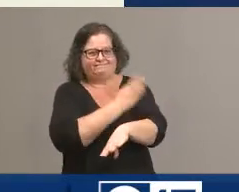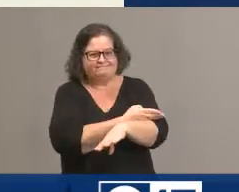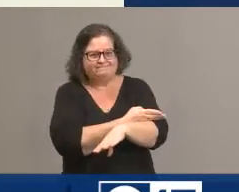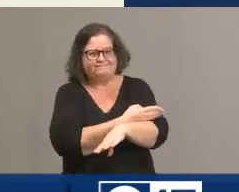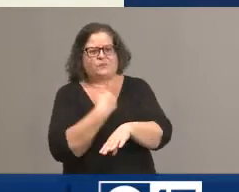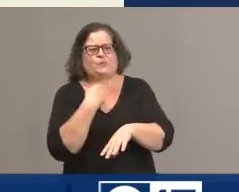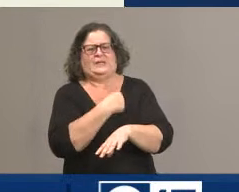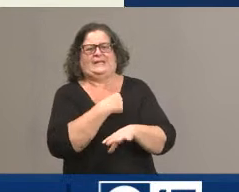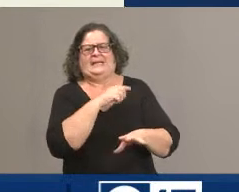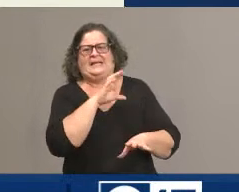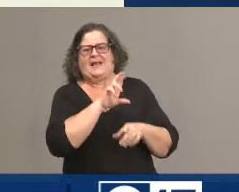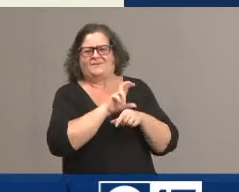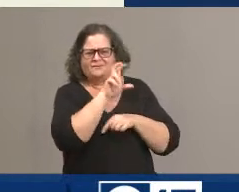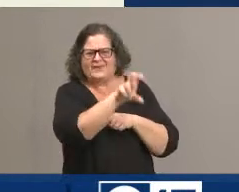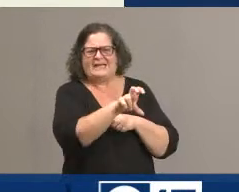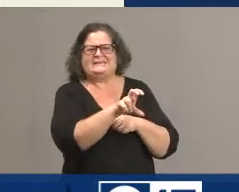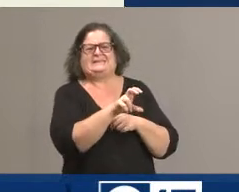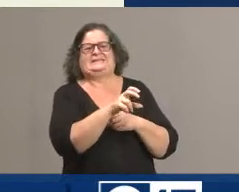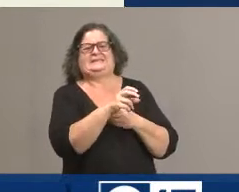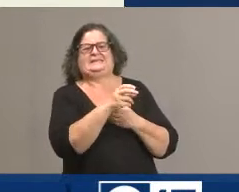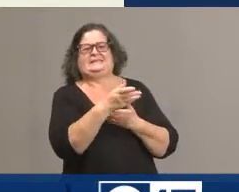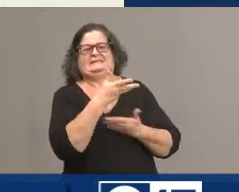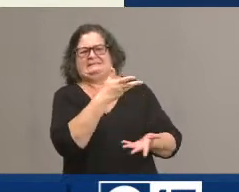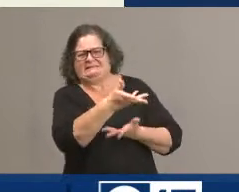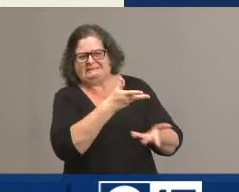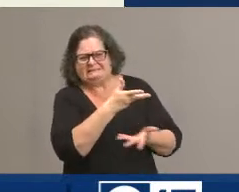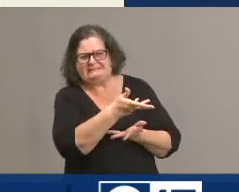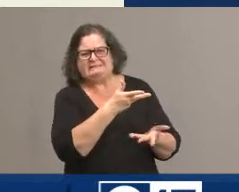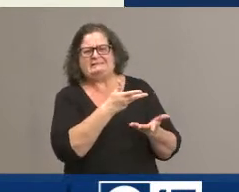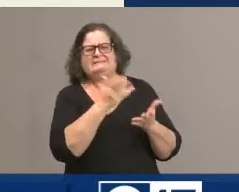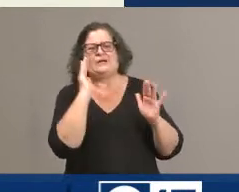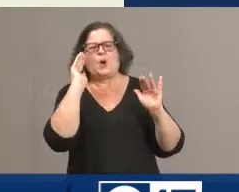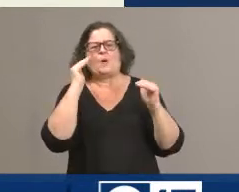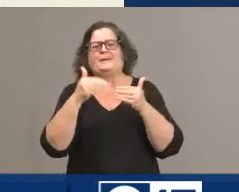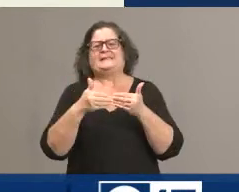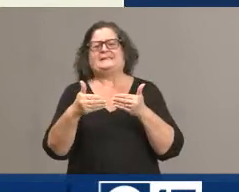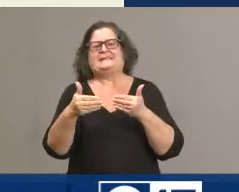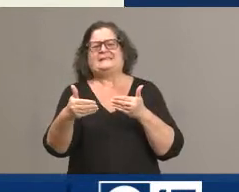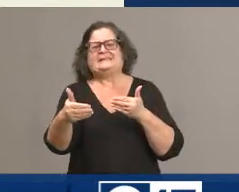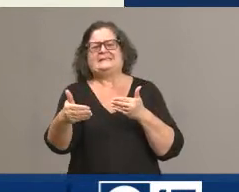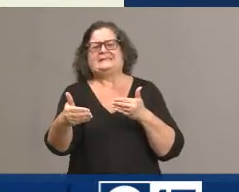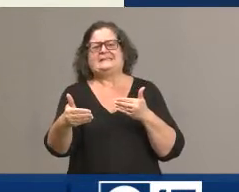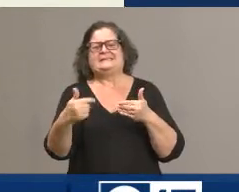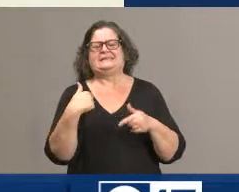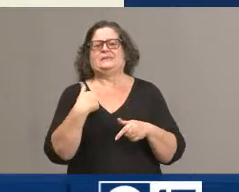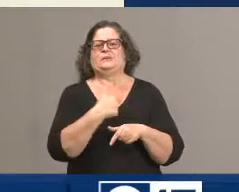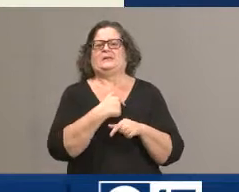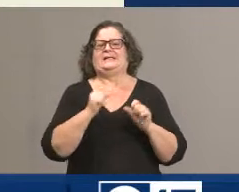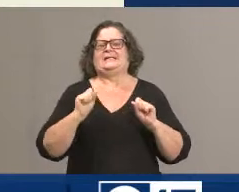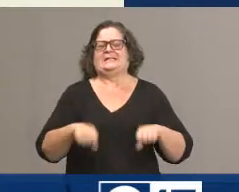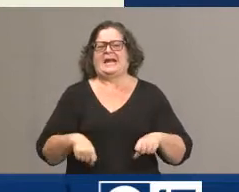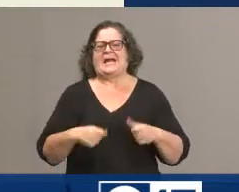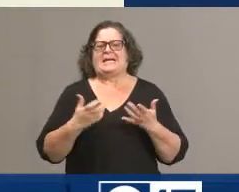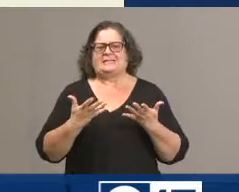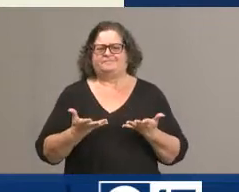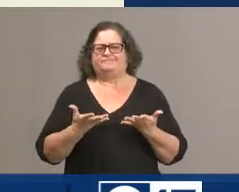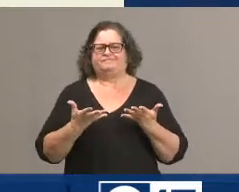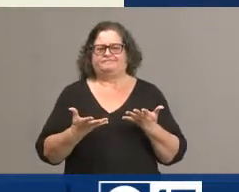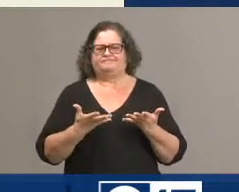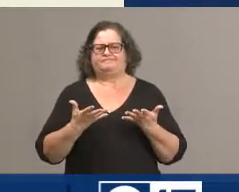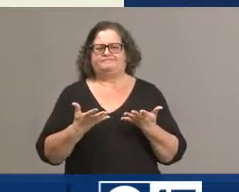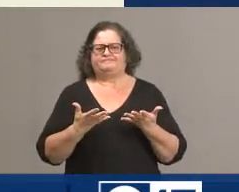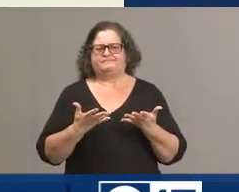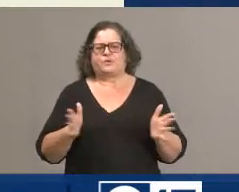sometime in the future we can be working on having people safely and successfully participating in the private